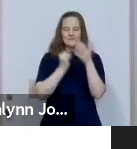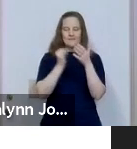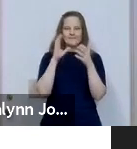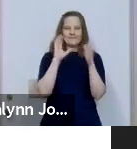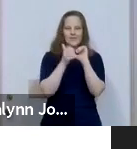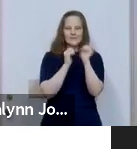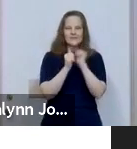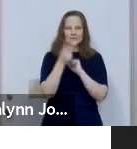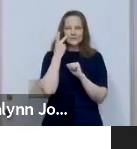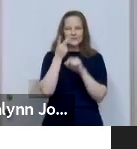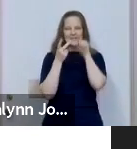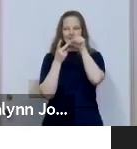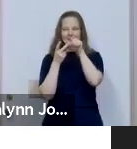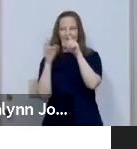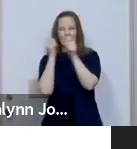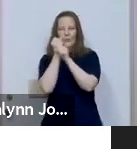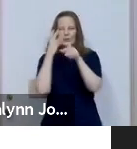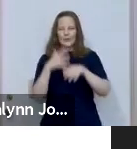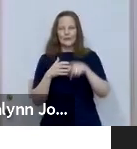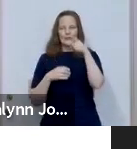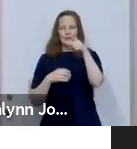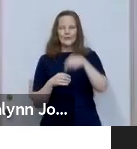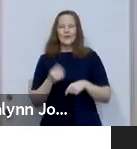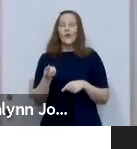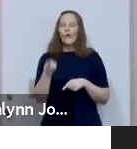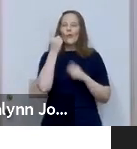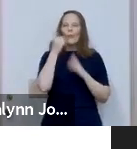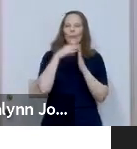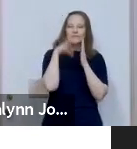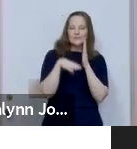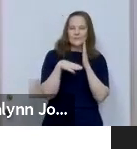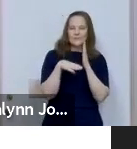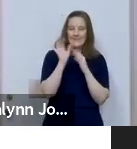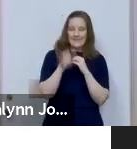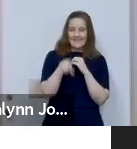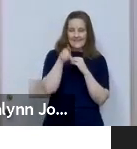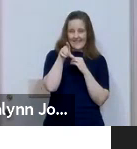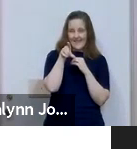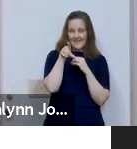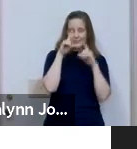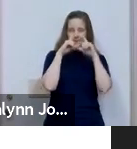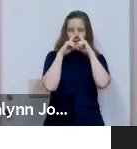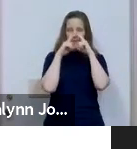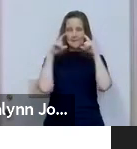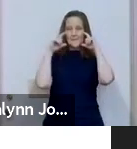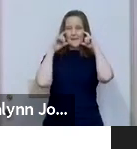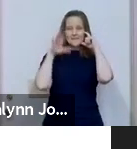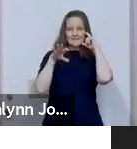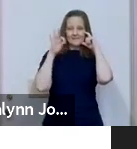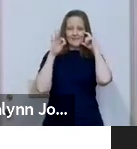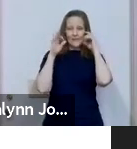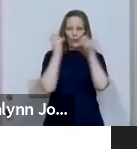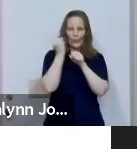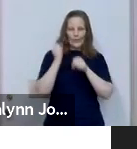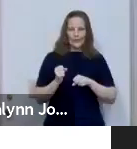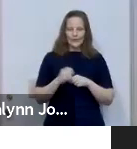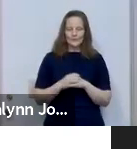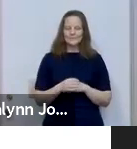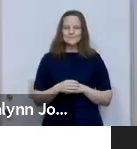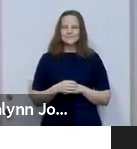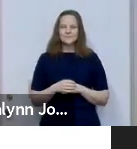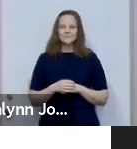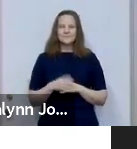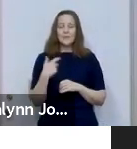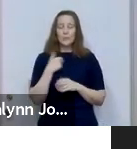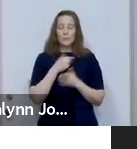right is our winner, one of our students. And that was the mask that was selected as the winner. We have